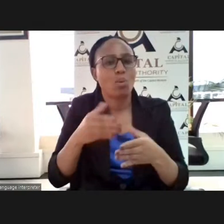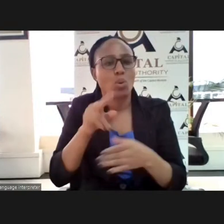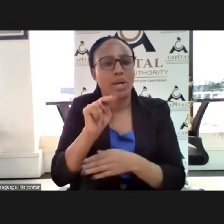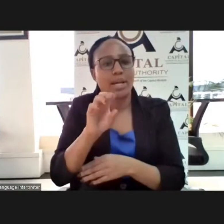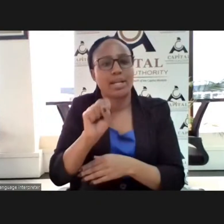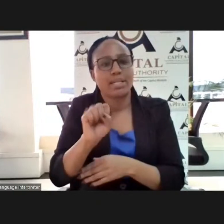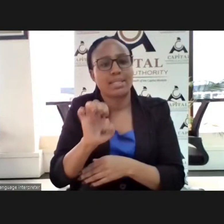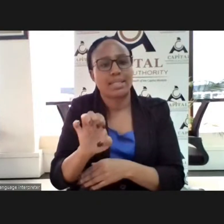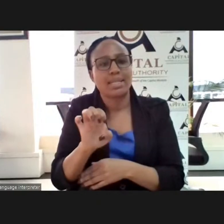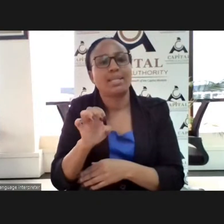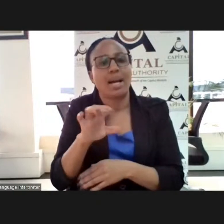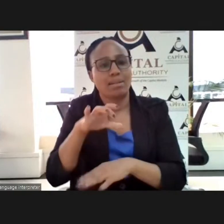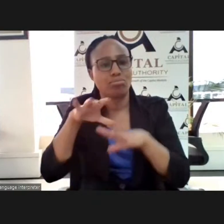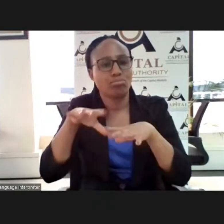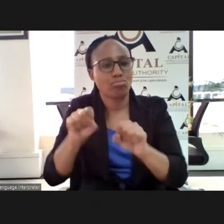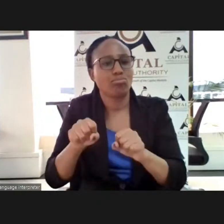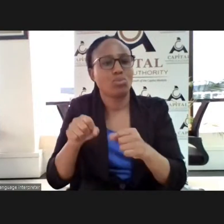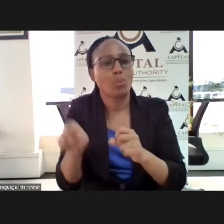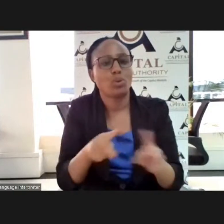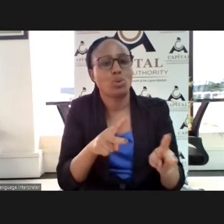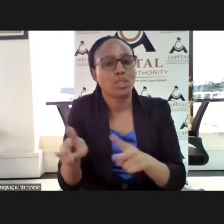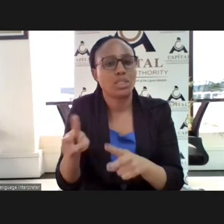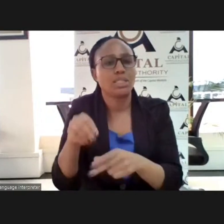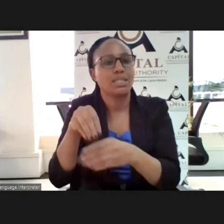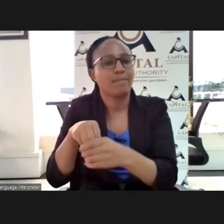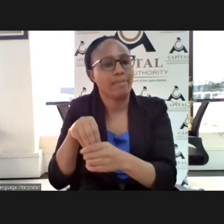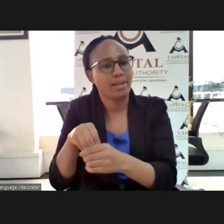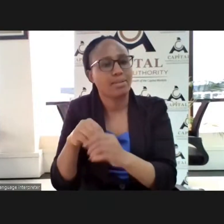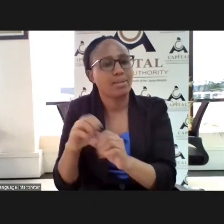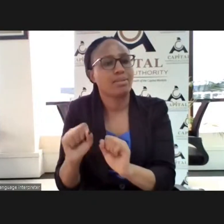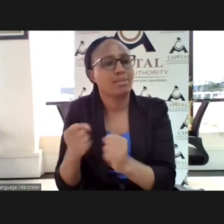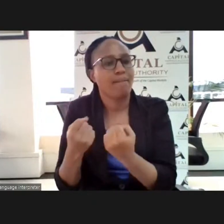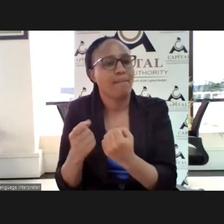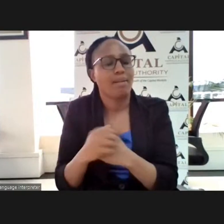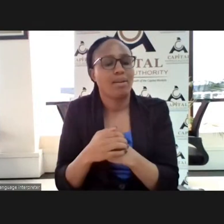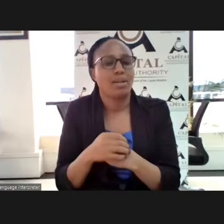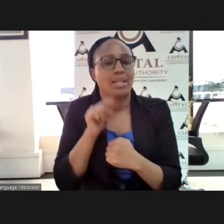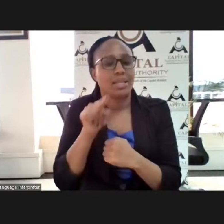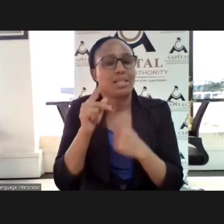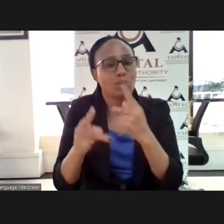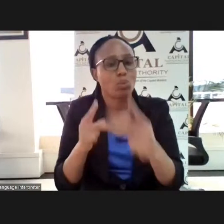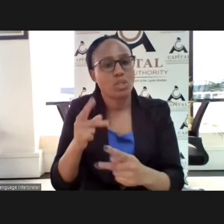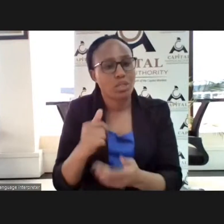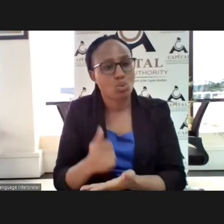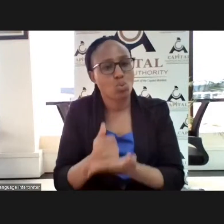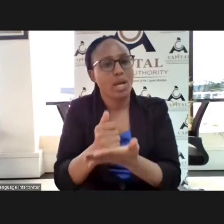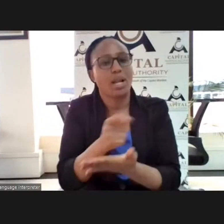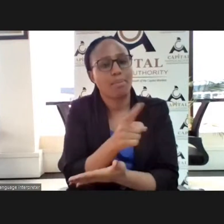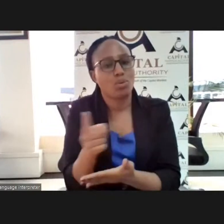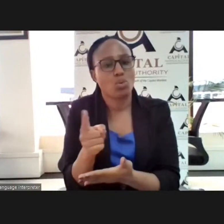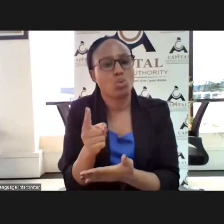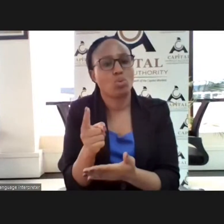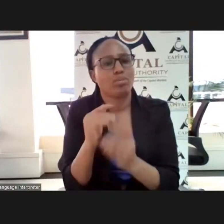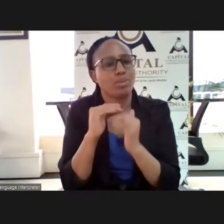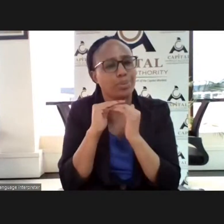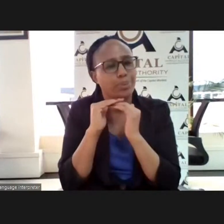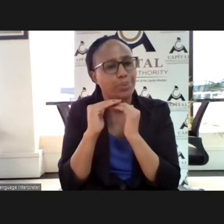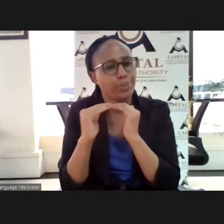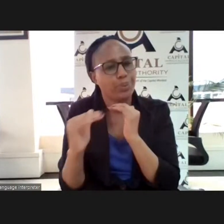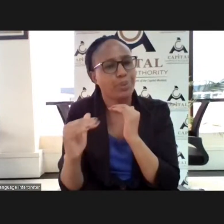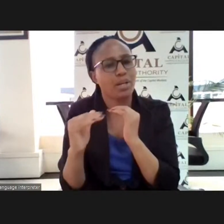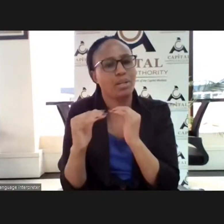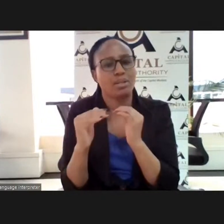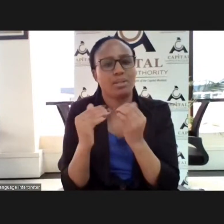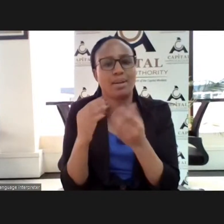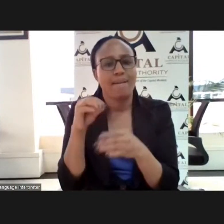of those opportunities, invest back, save. And I think this process just to help you, seamlessly and easily